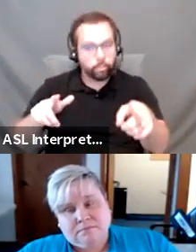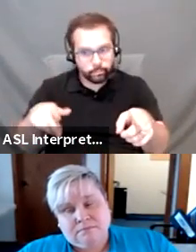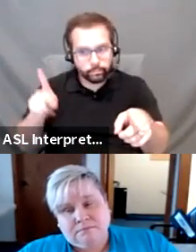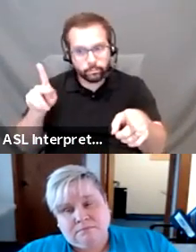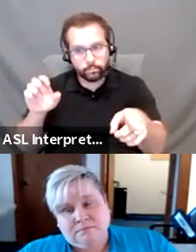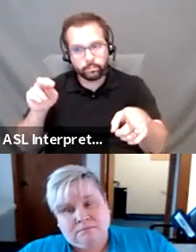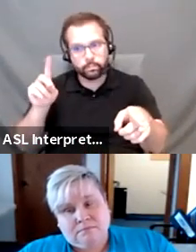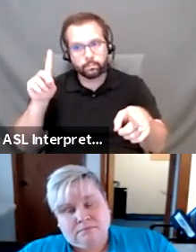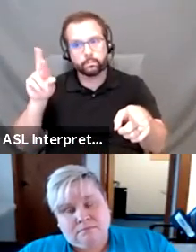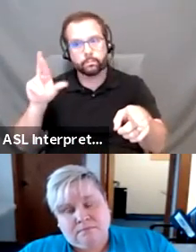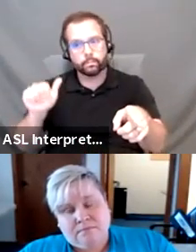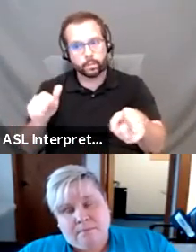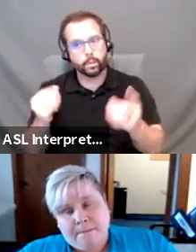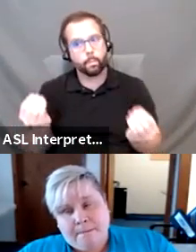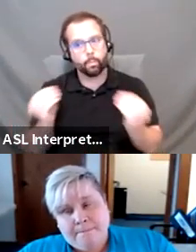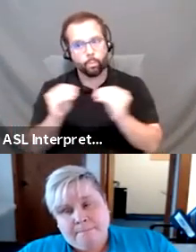not working? Where